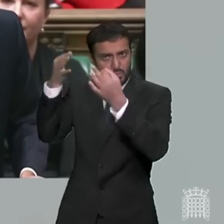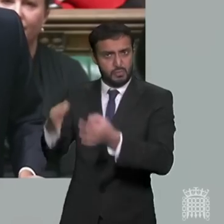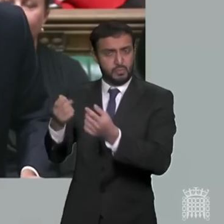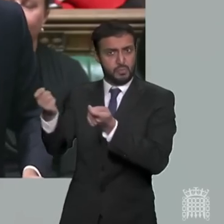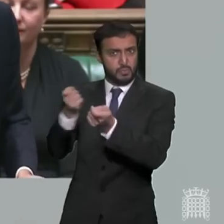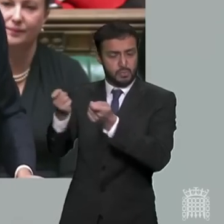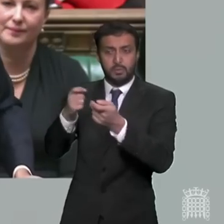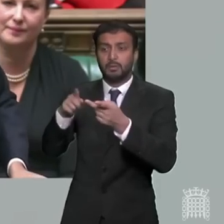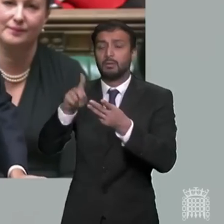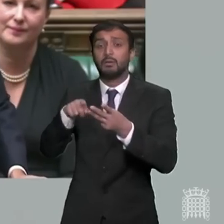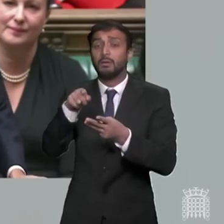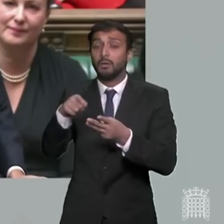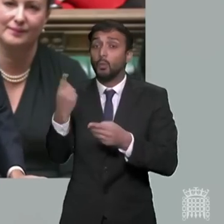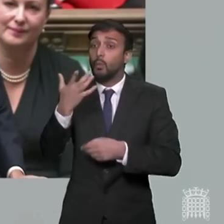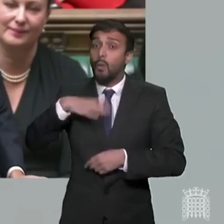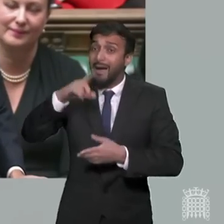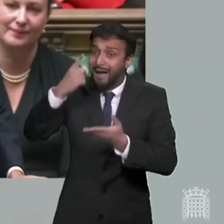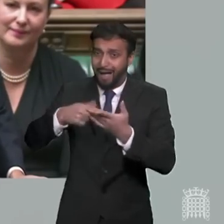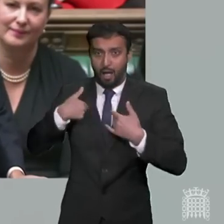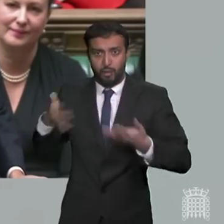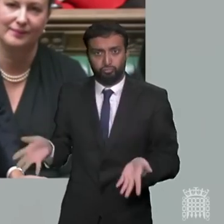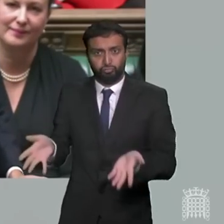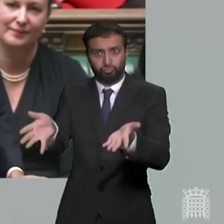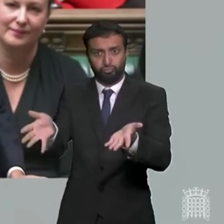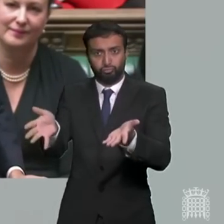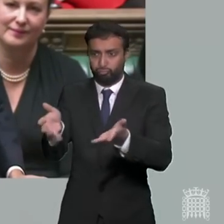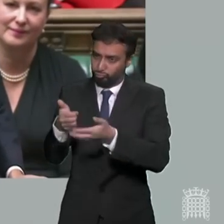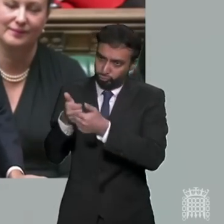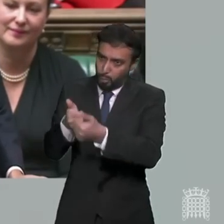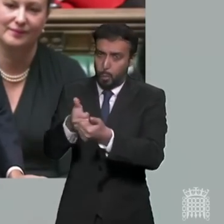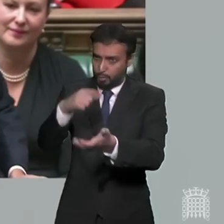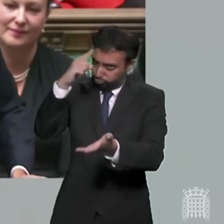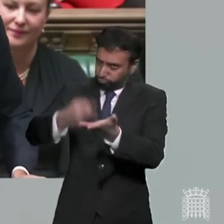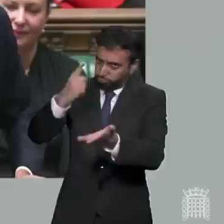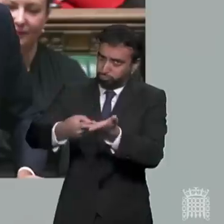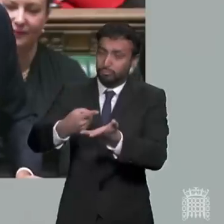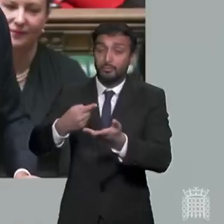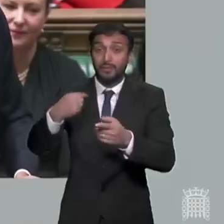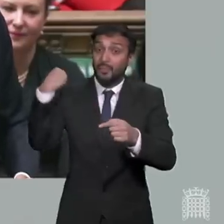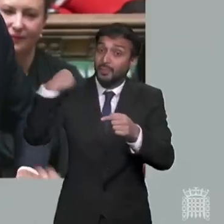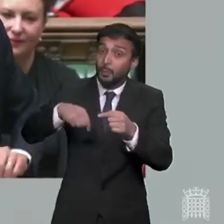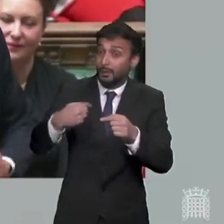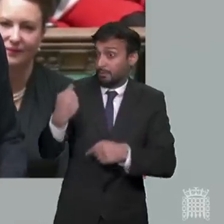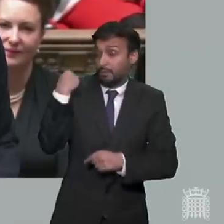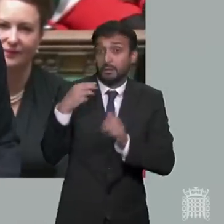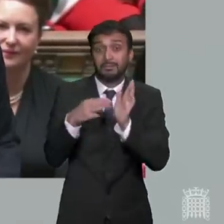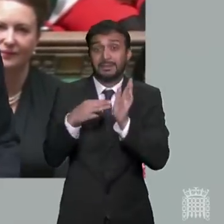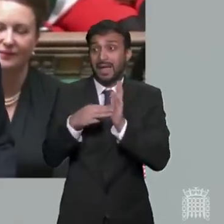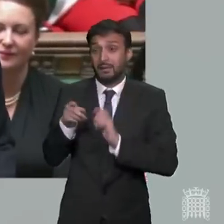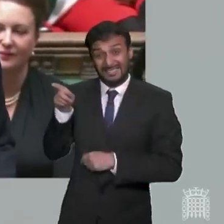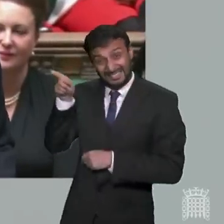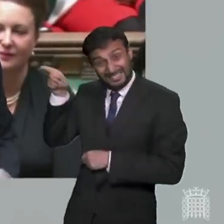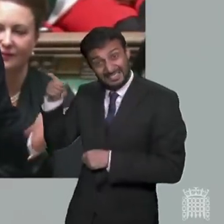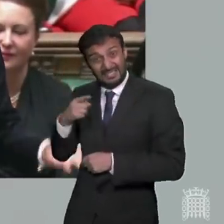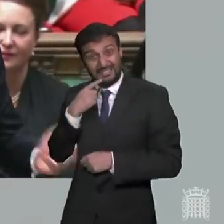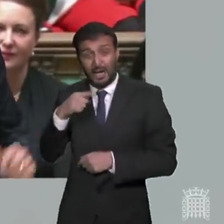their decisions. Just this week, Mr Speaker, just this week, on Monday, the Honourable Gentleman said the government should be